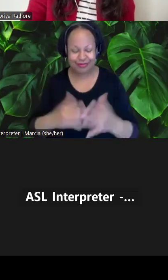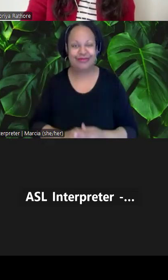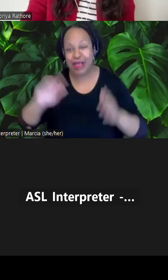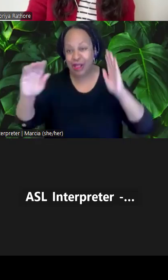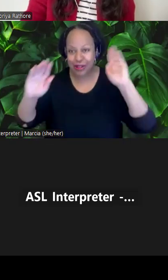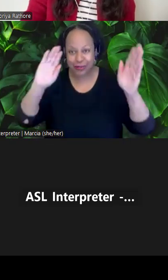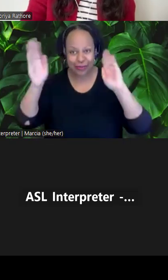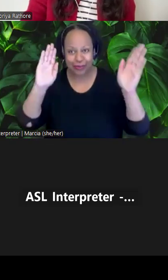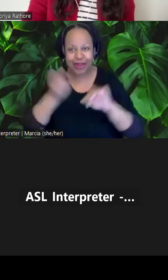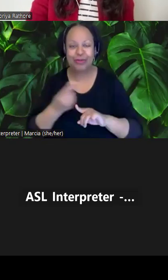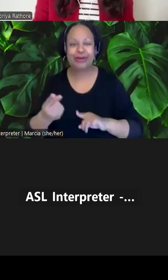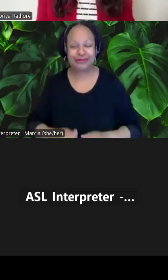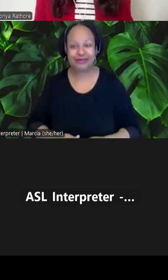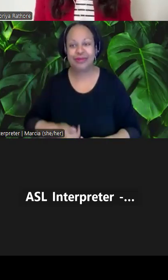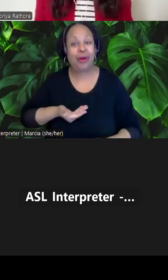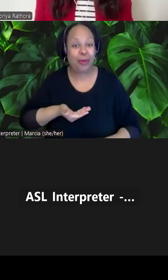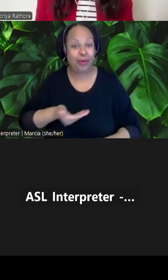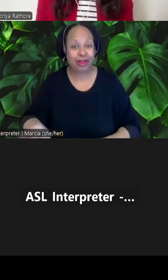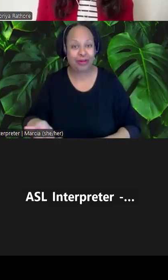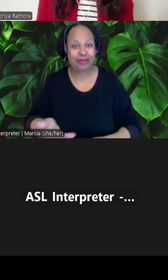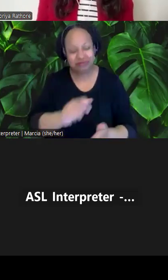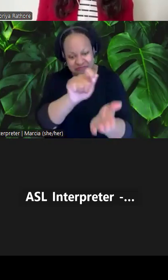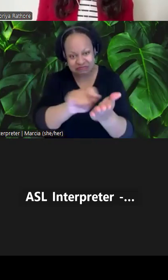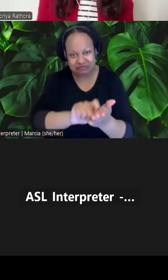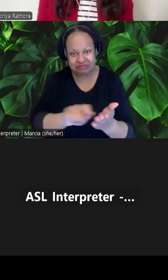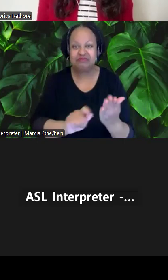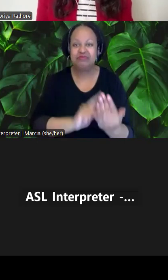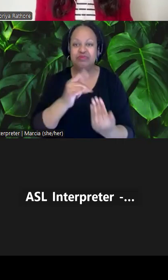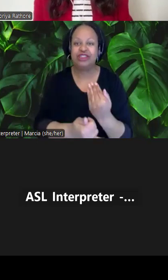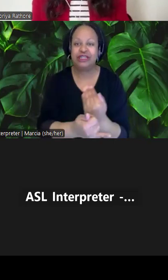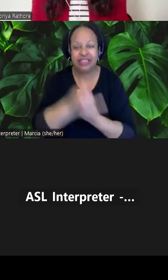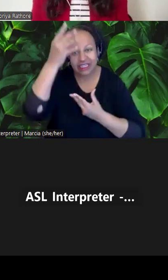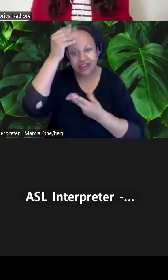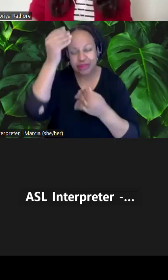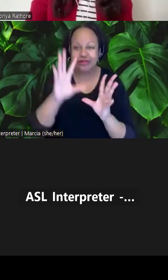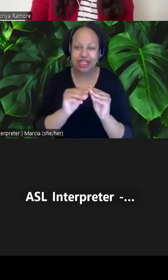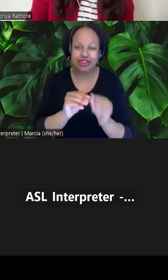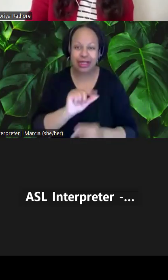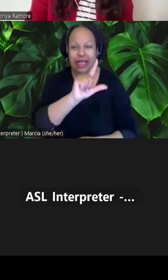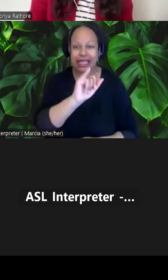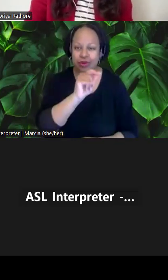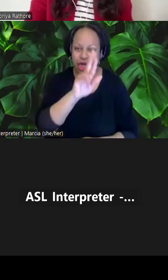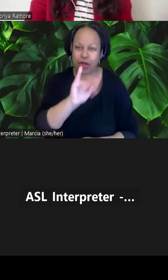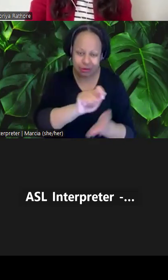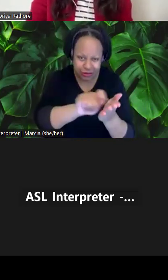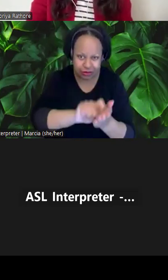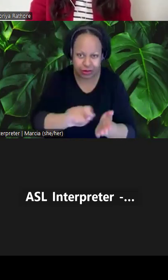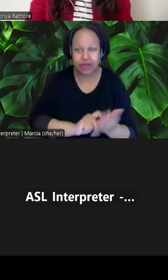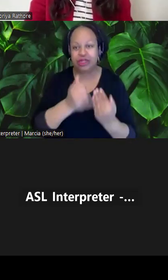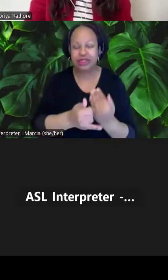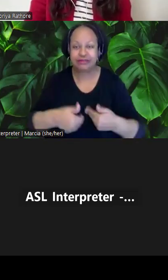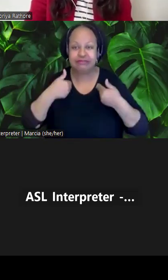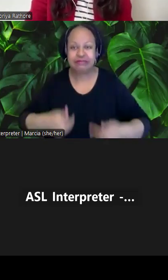Hi, everyone. Welcome to our Literary Projects information session. I'm Rudra Priya, and I manage